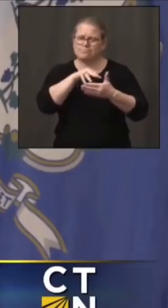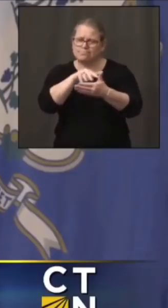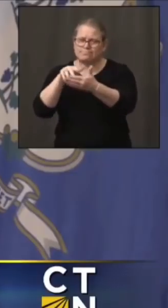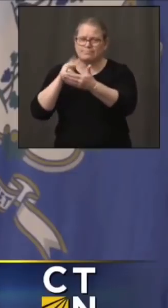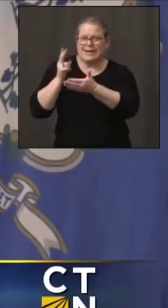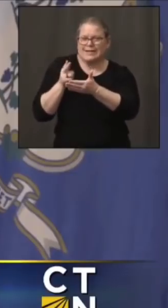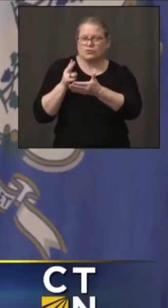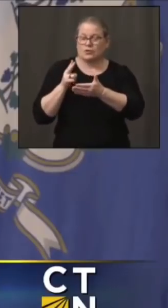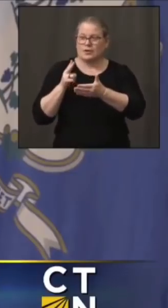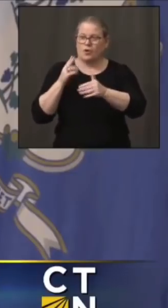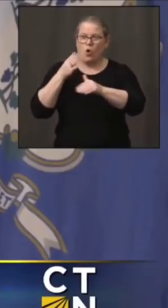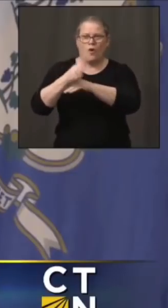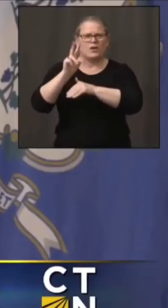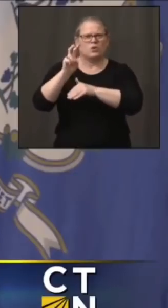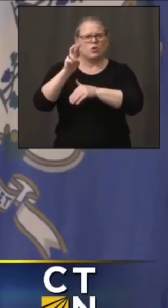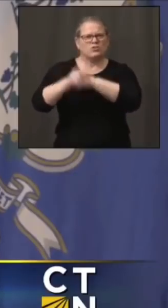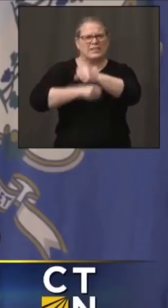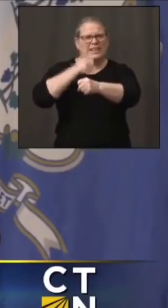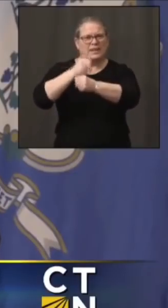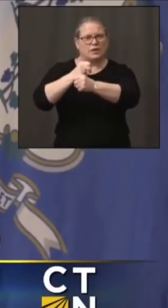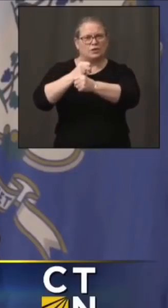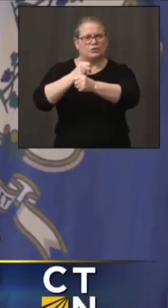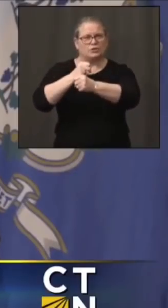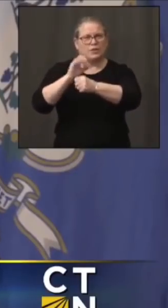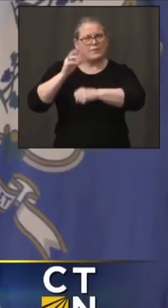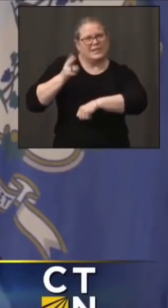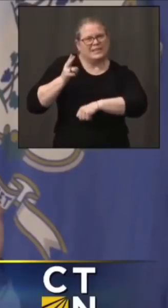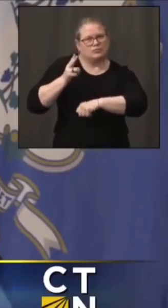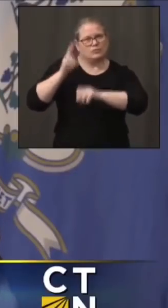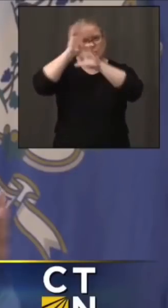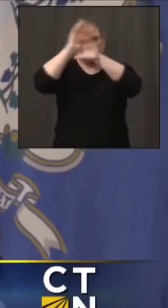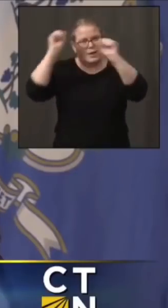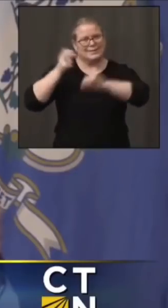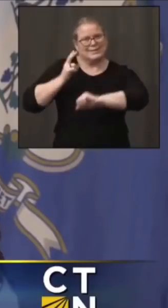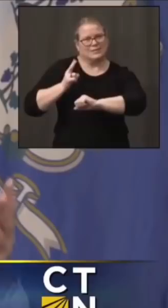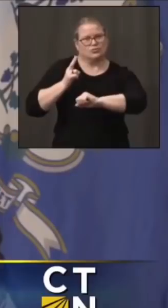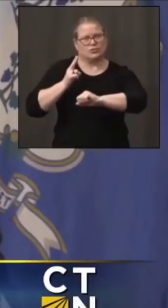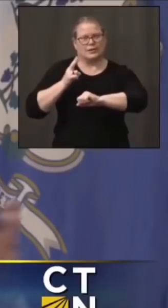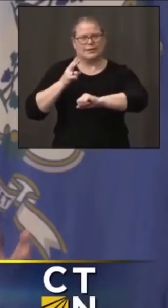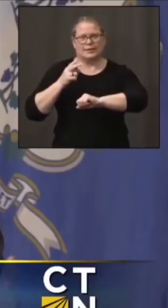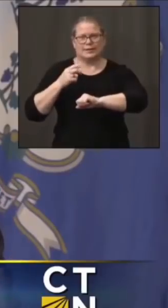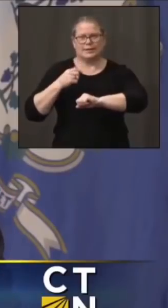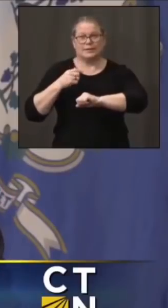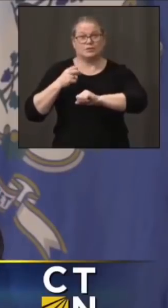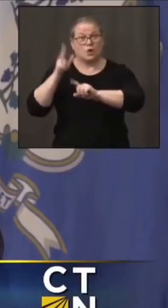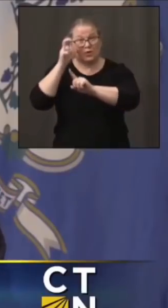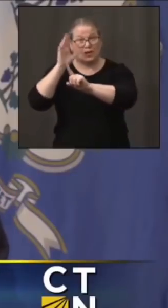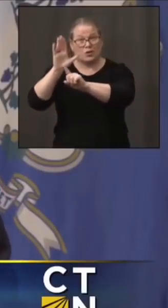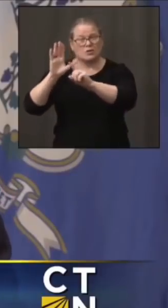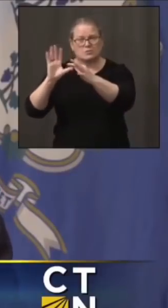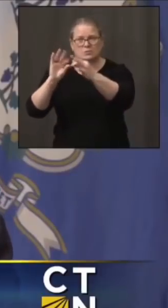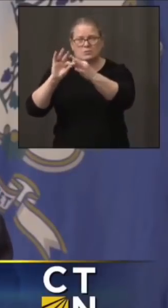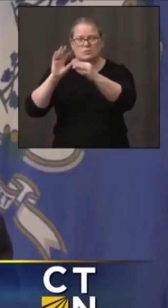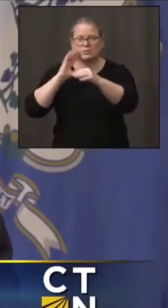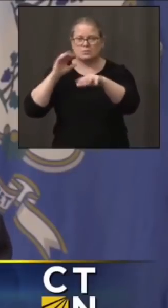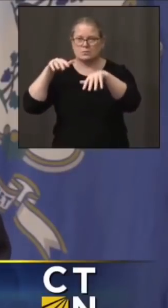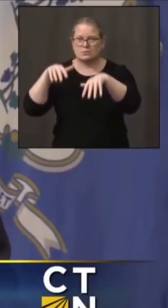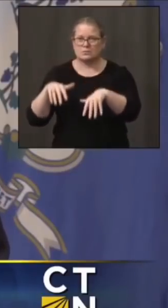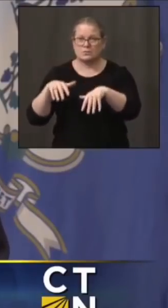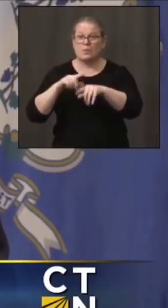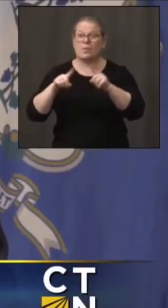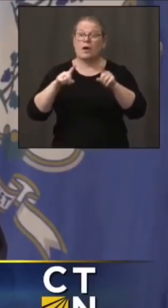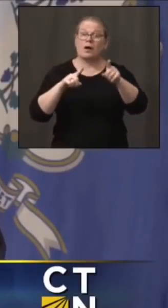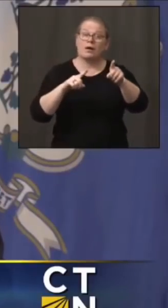hearing that Republican Secretary of State and some young junior lawyer sitting them with the President of the